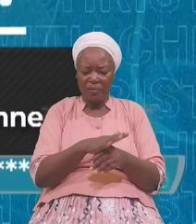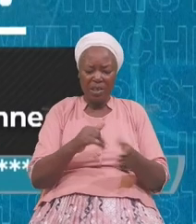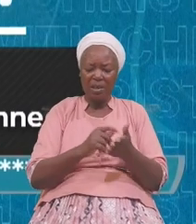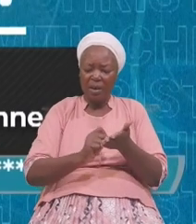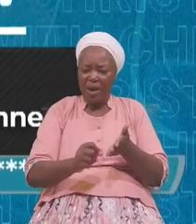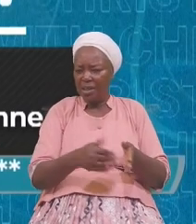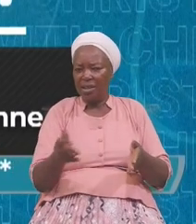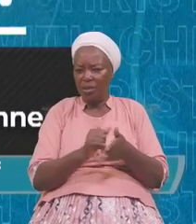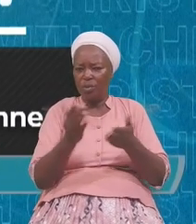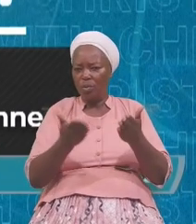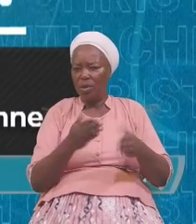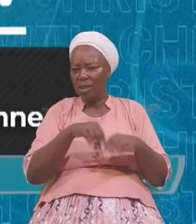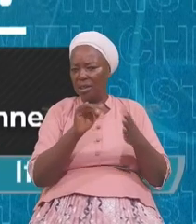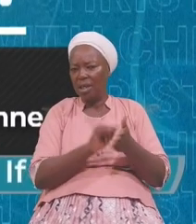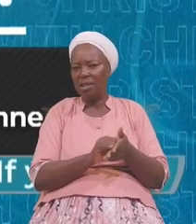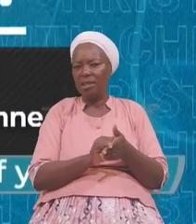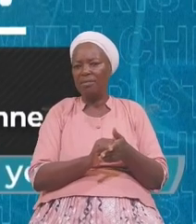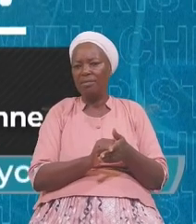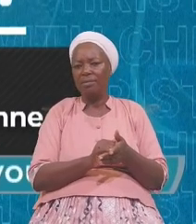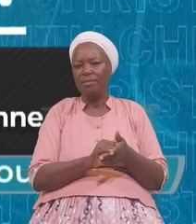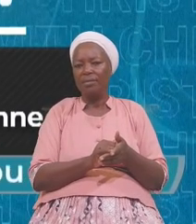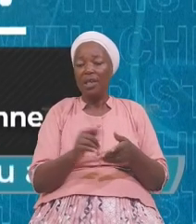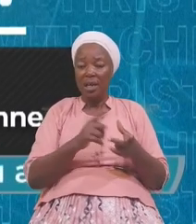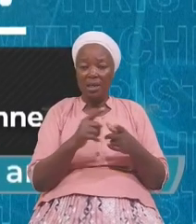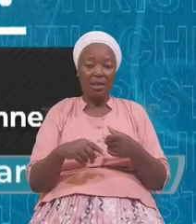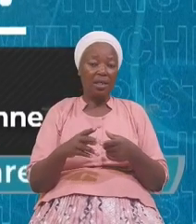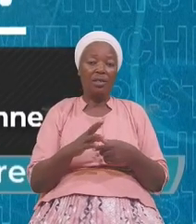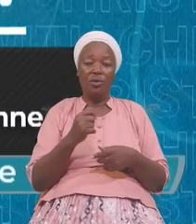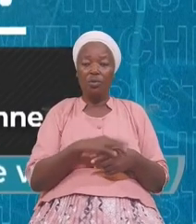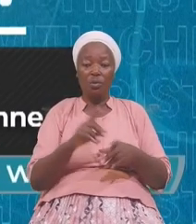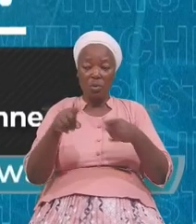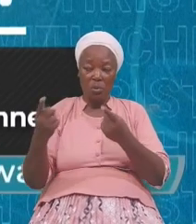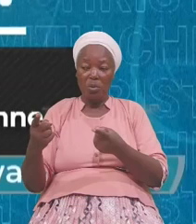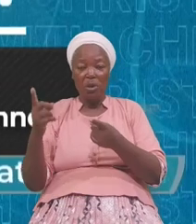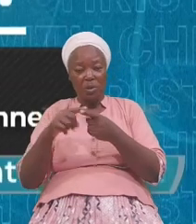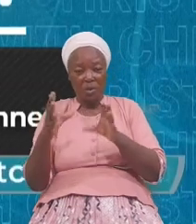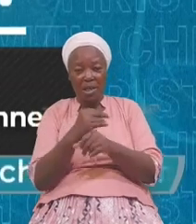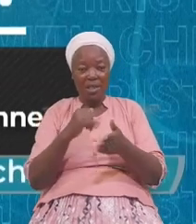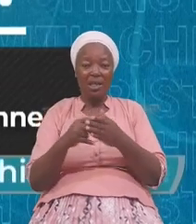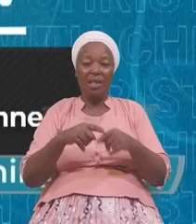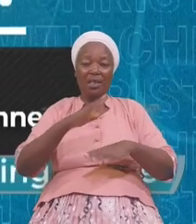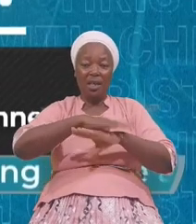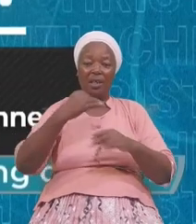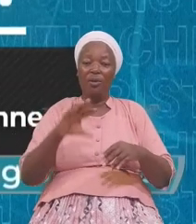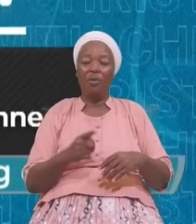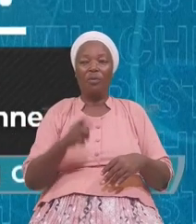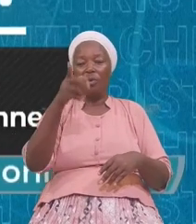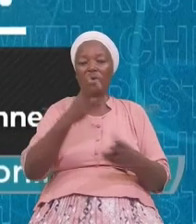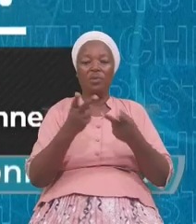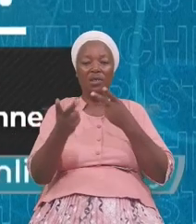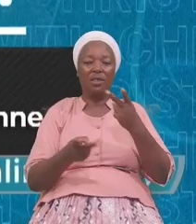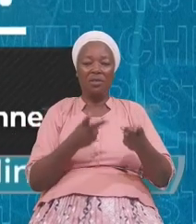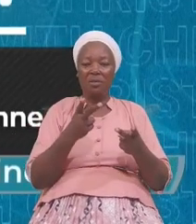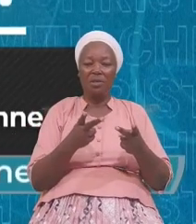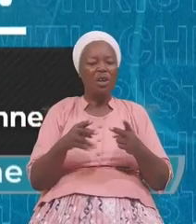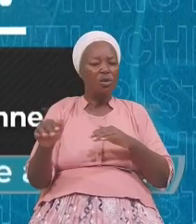is the privilege to fill in that check. And you also be cashing it at the counter of God's visitation.